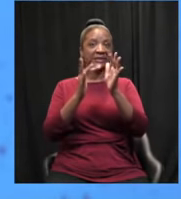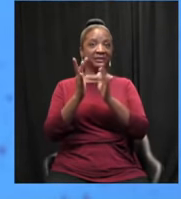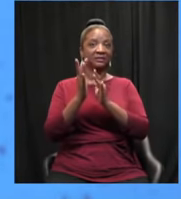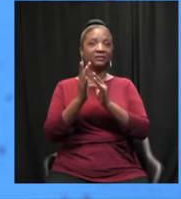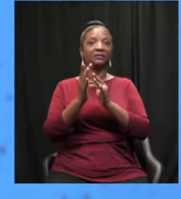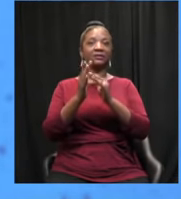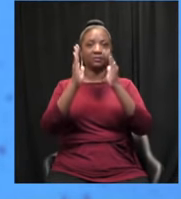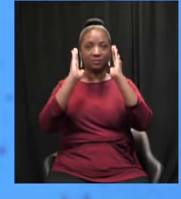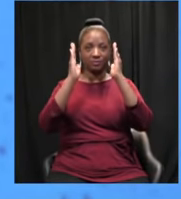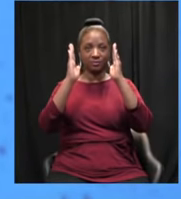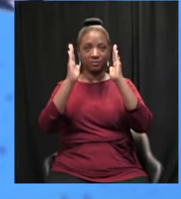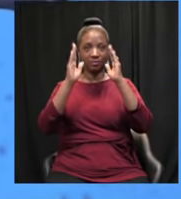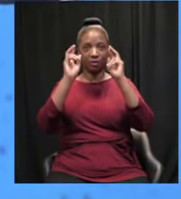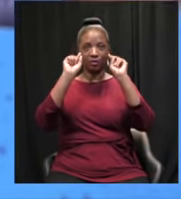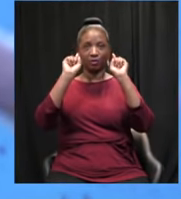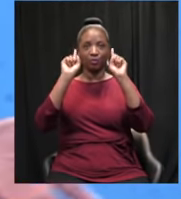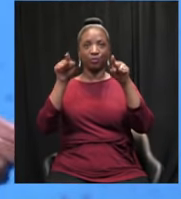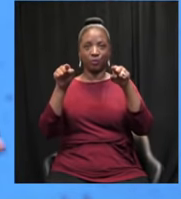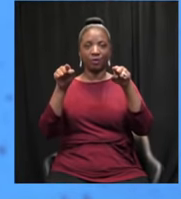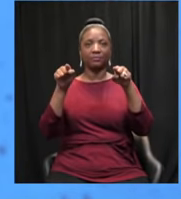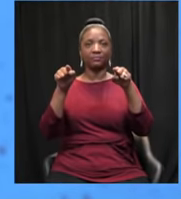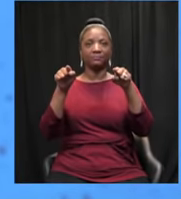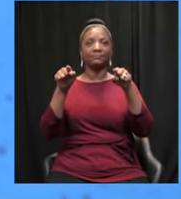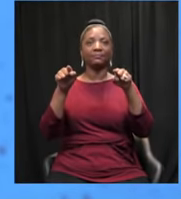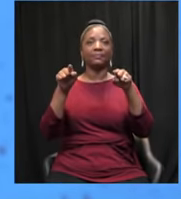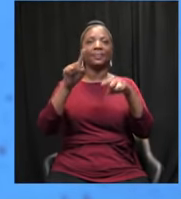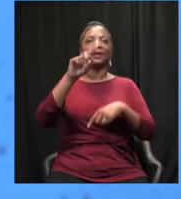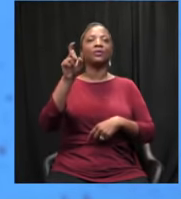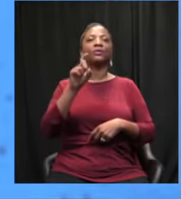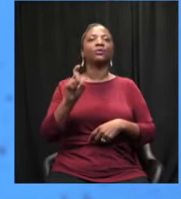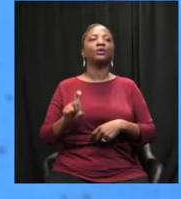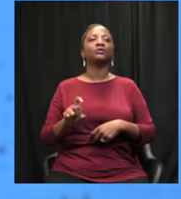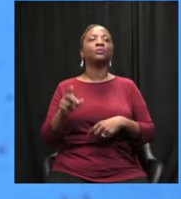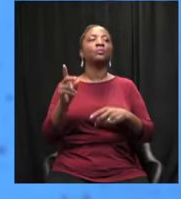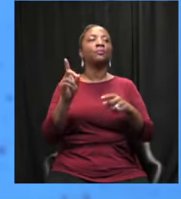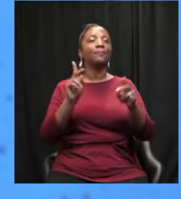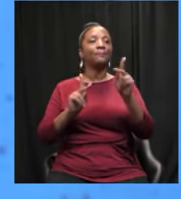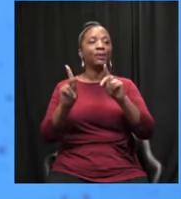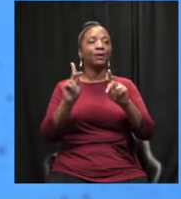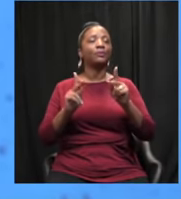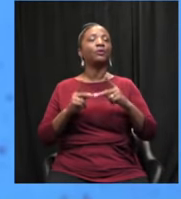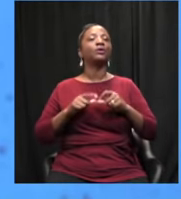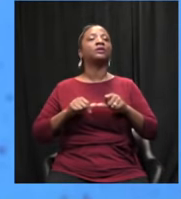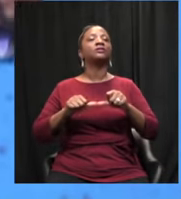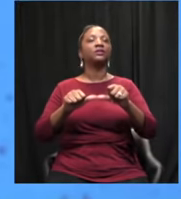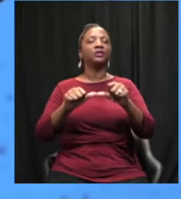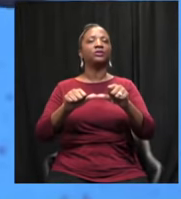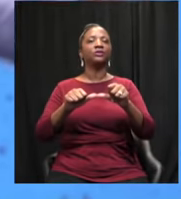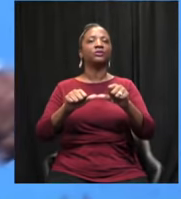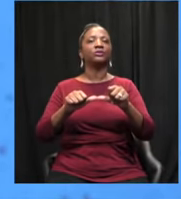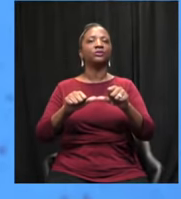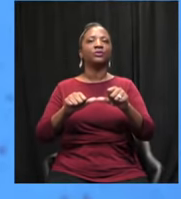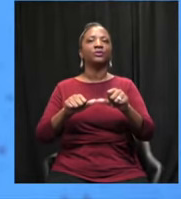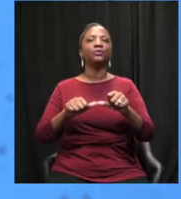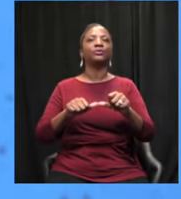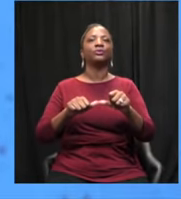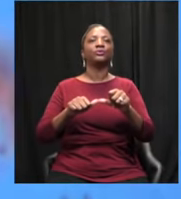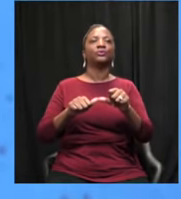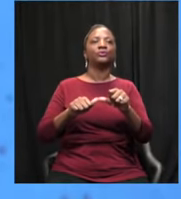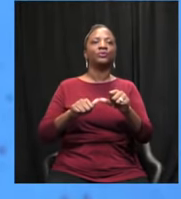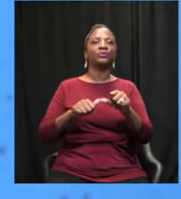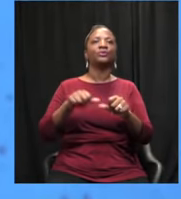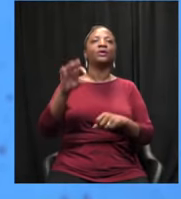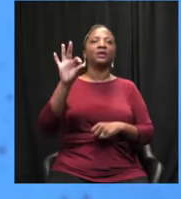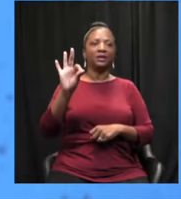told, that question is even prominent today. Some studies suggest that 9 out of 10 people believe that at